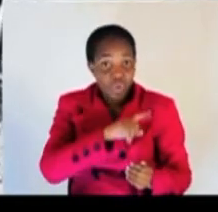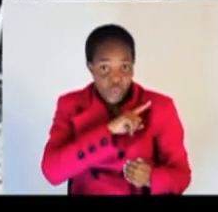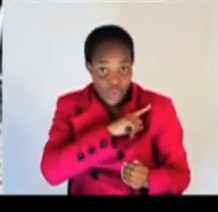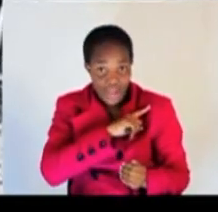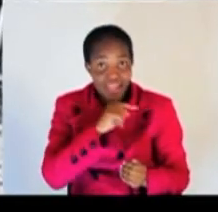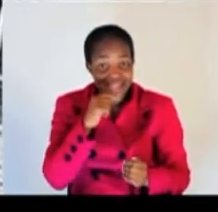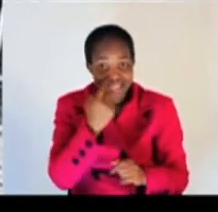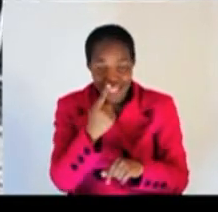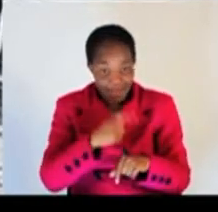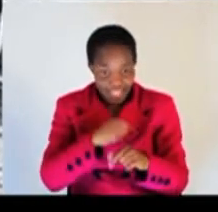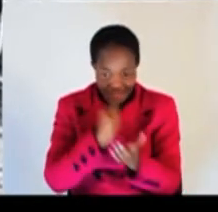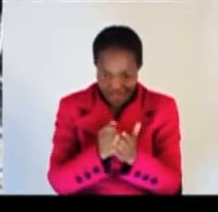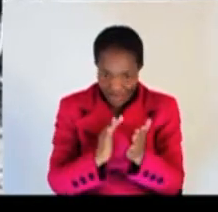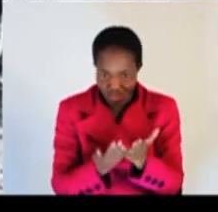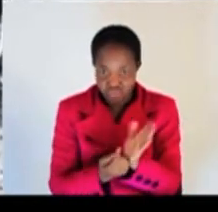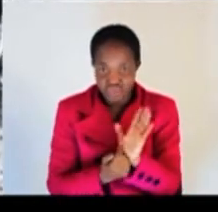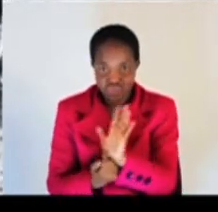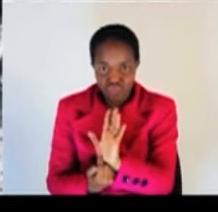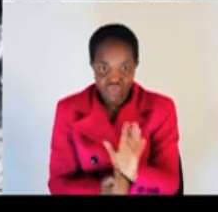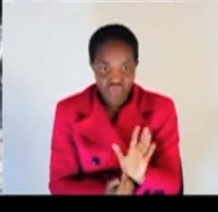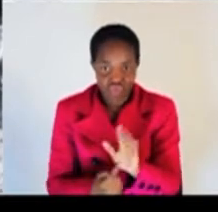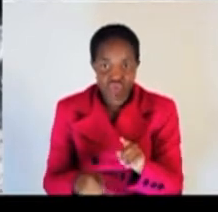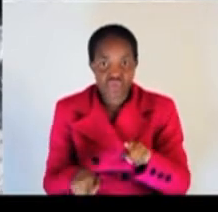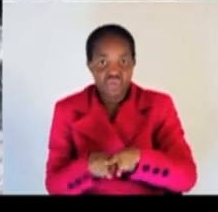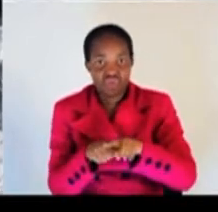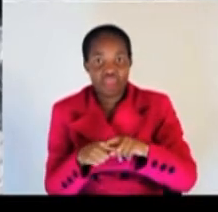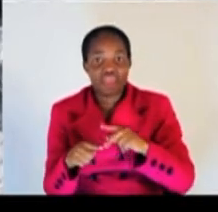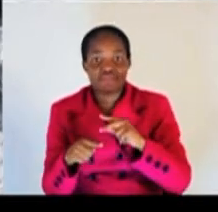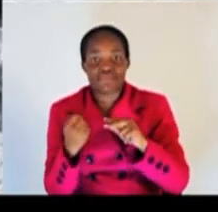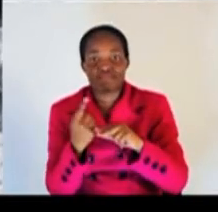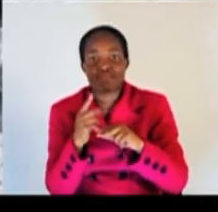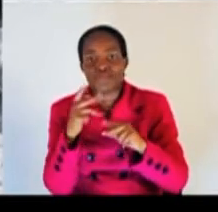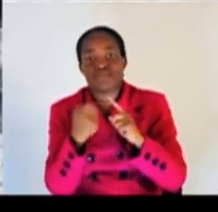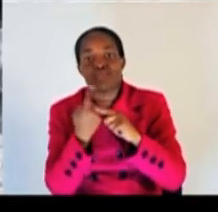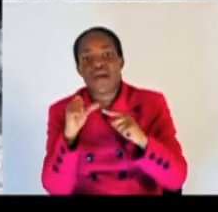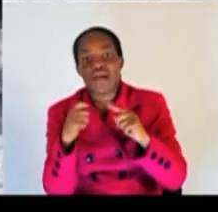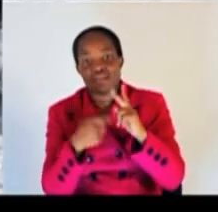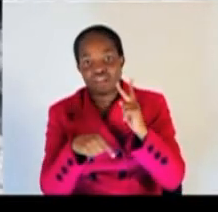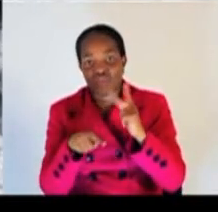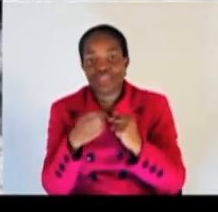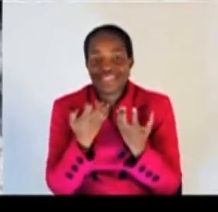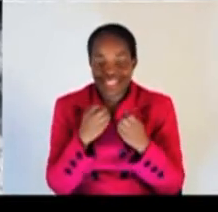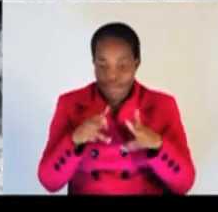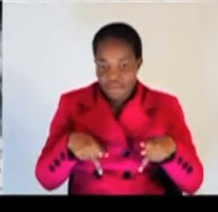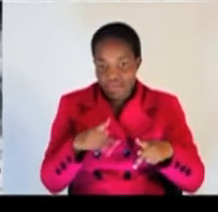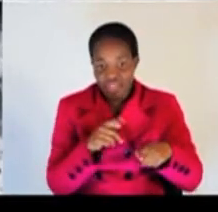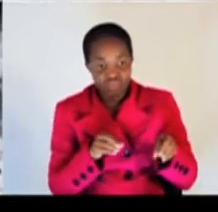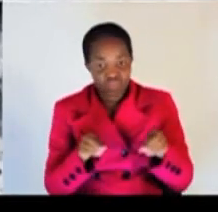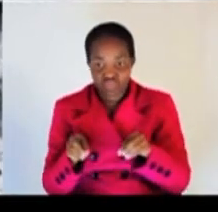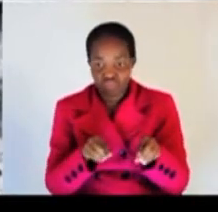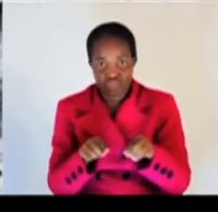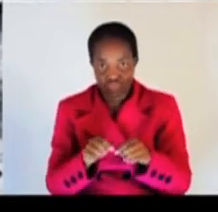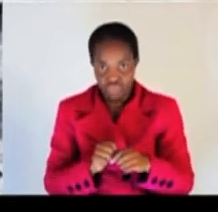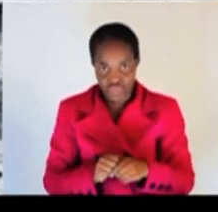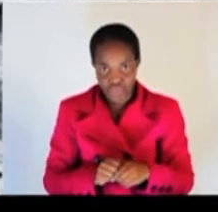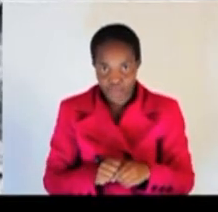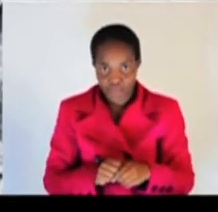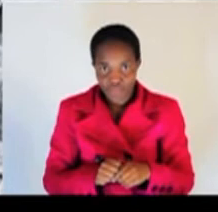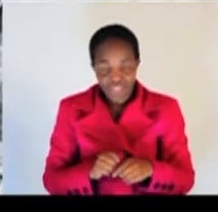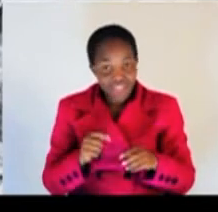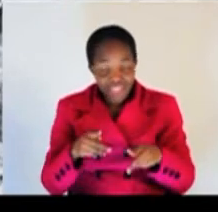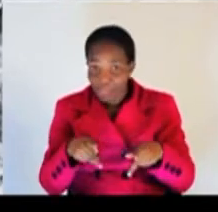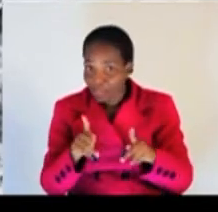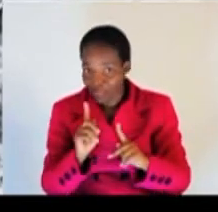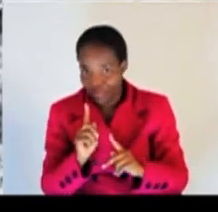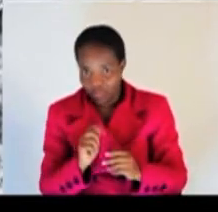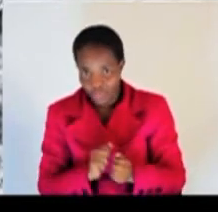had to carry passes as though they were foreigners who needed permission to move around in South Africa. But it was not meant to be